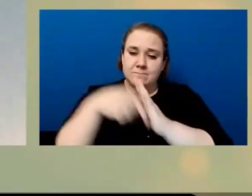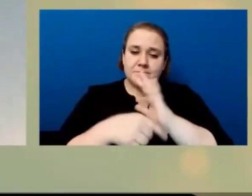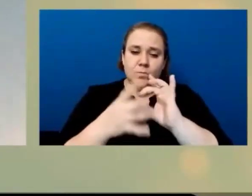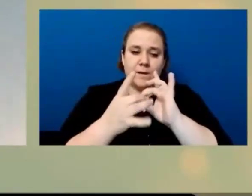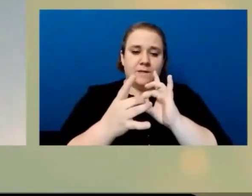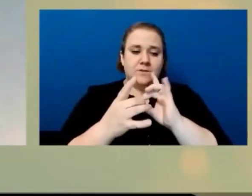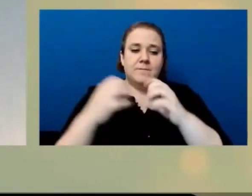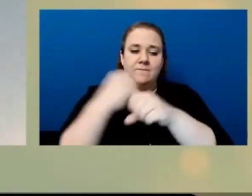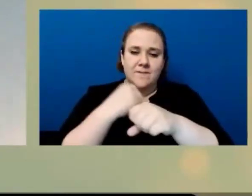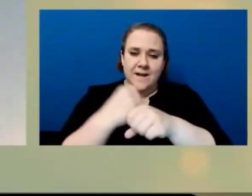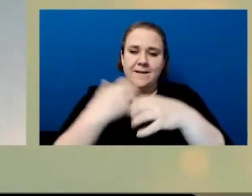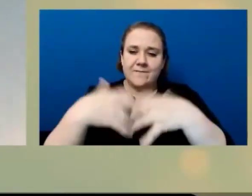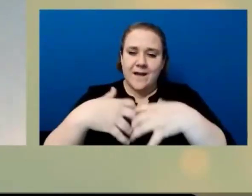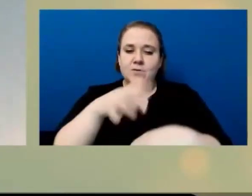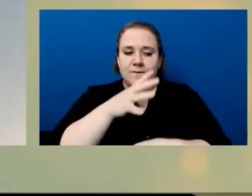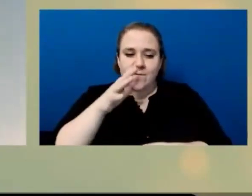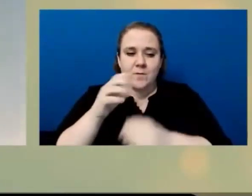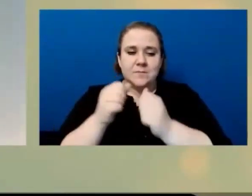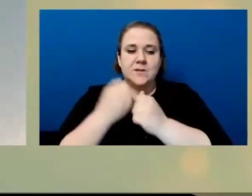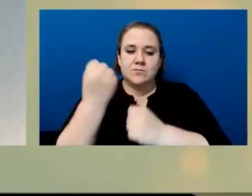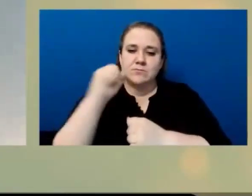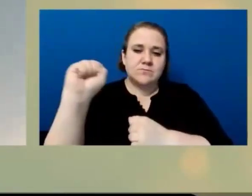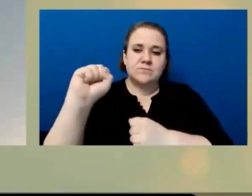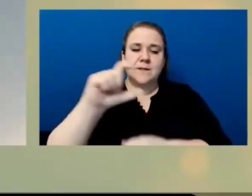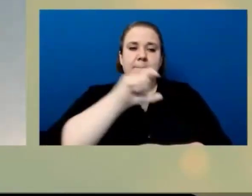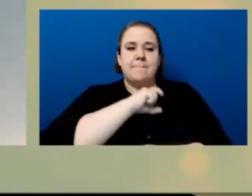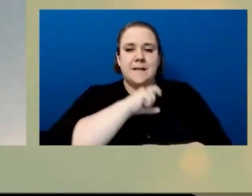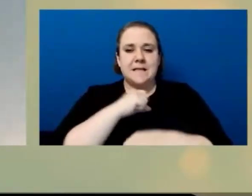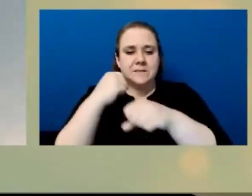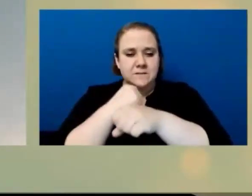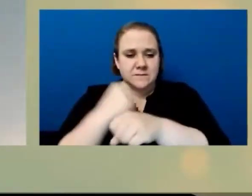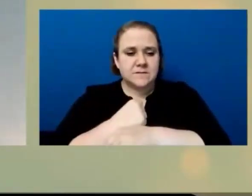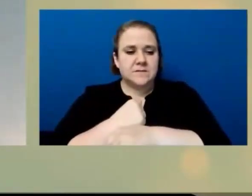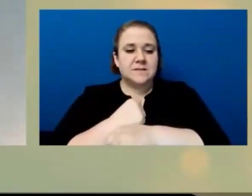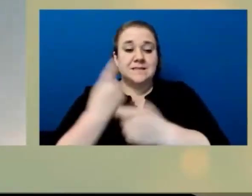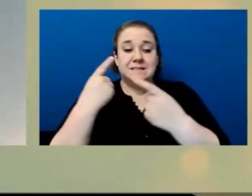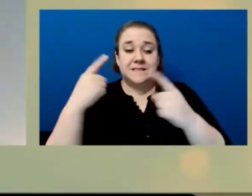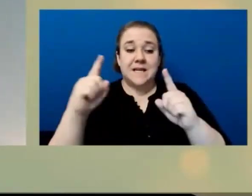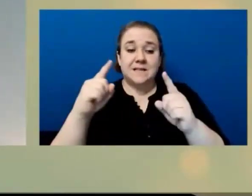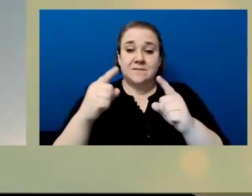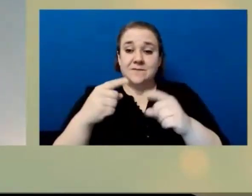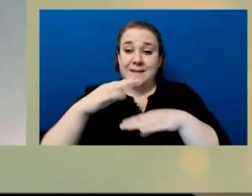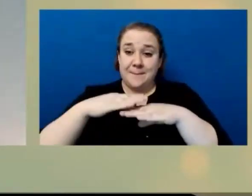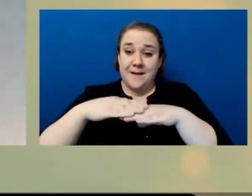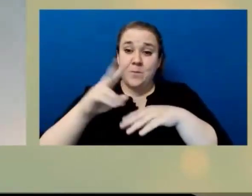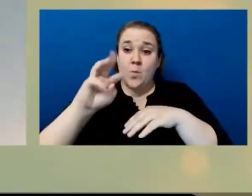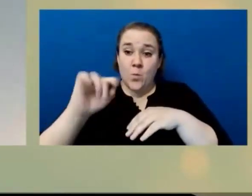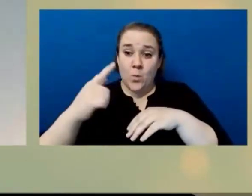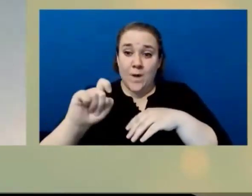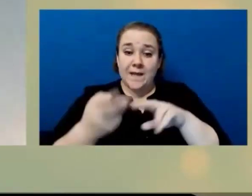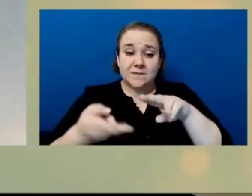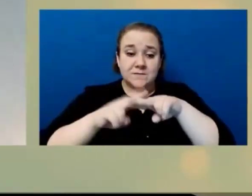they are intertwined. Because they know in their bones that their interdependence is an inescapable